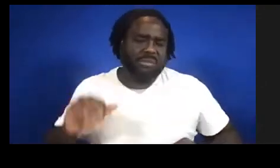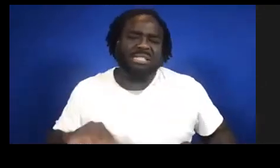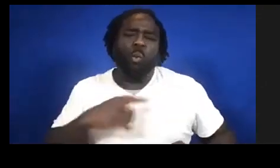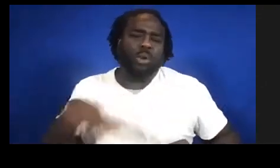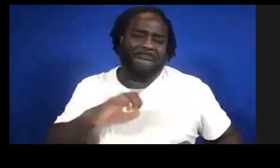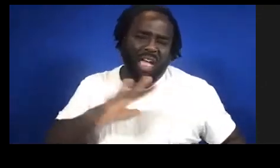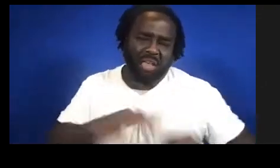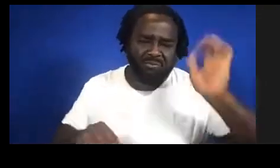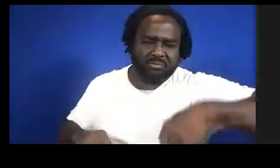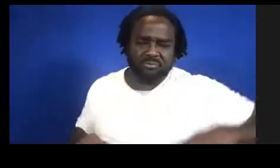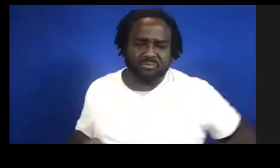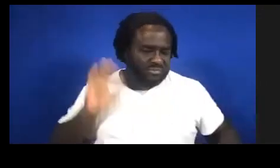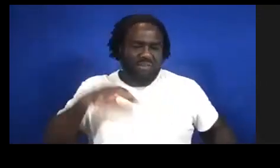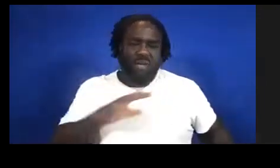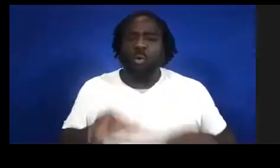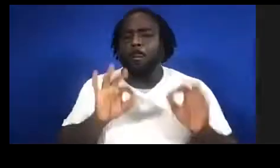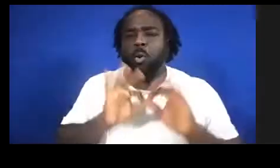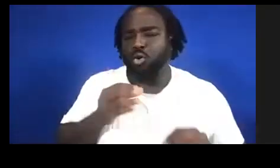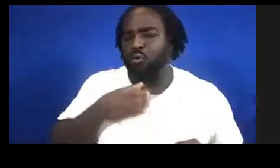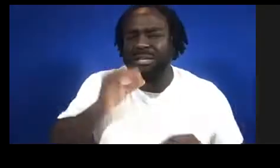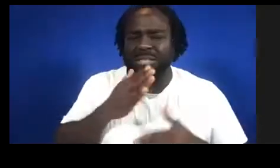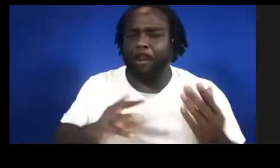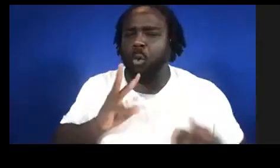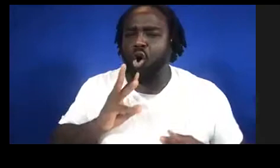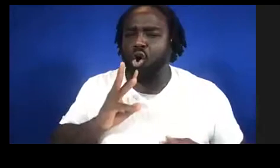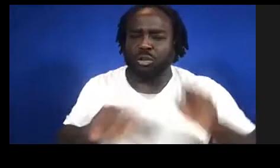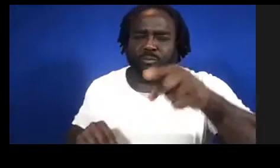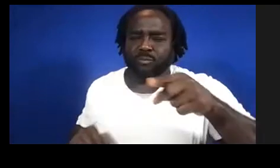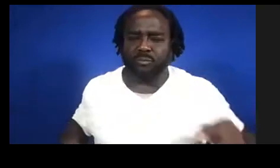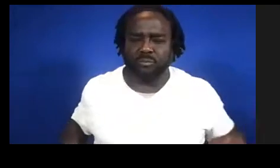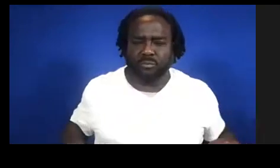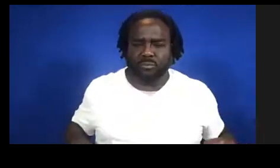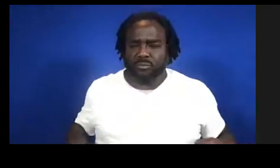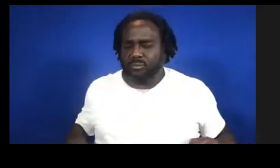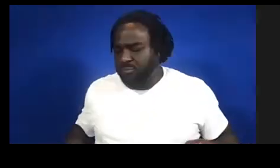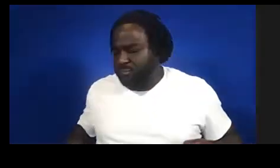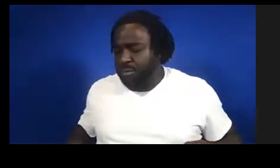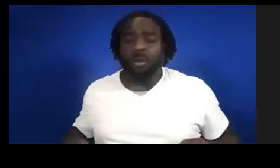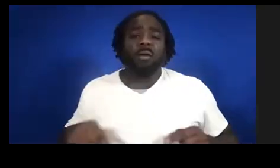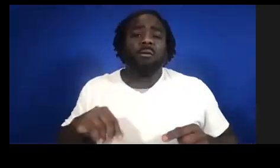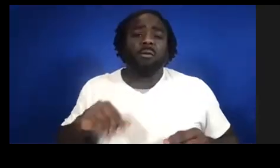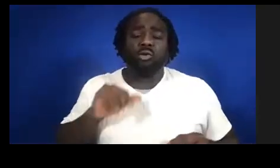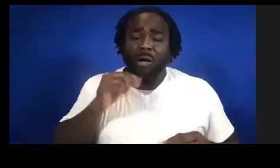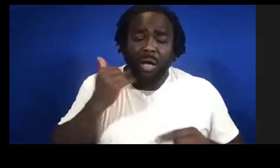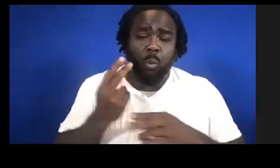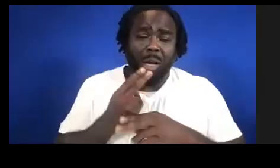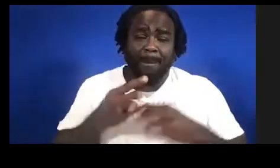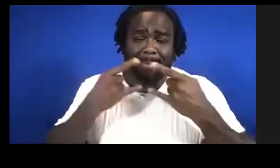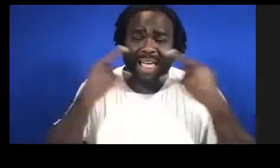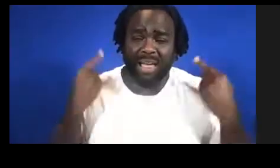Just work out, right? Do some exercise. Do some exercise like I do. We'll be okay. Drink some water once in a while. We'll be all